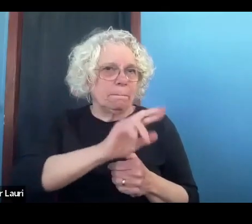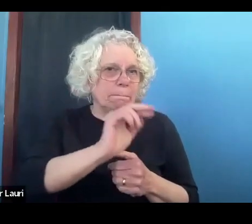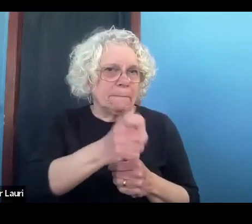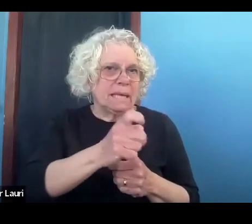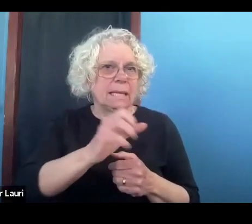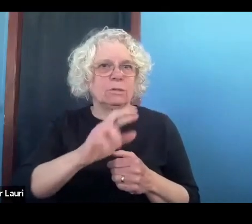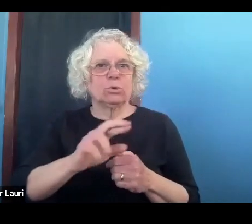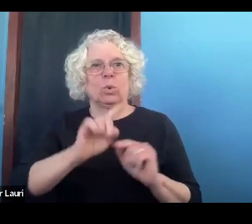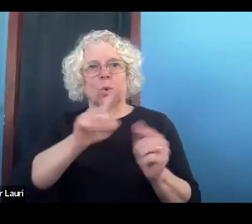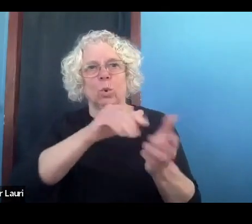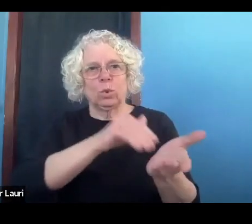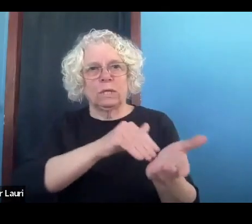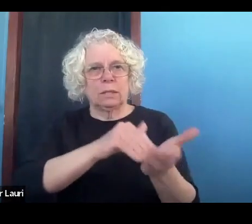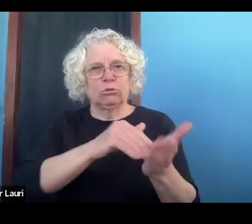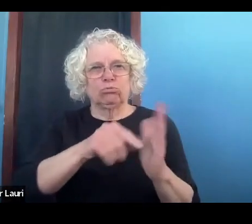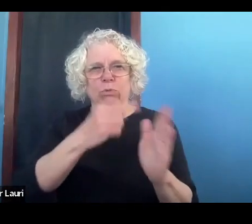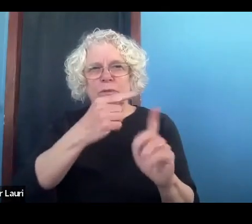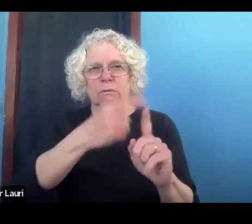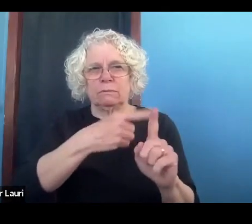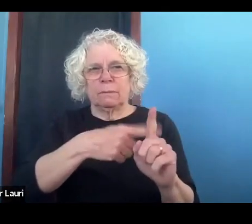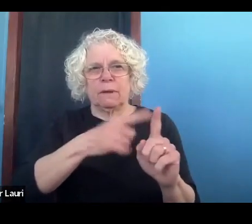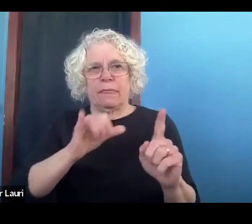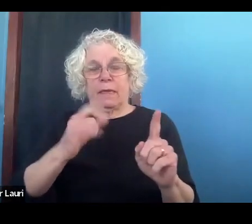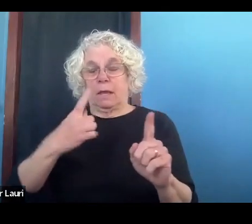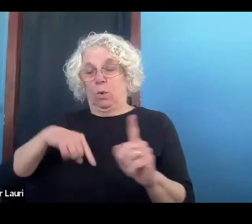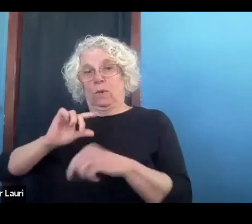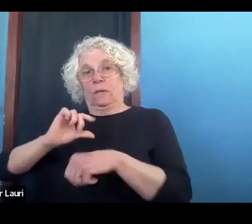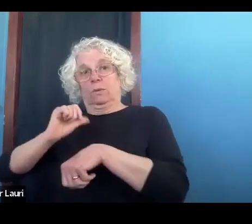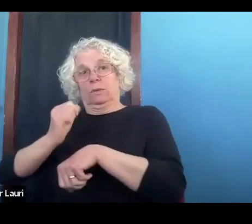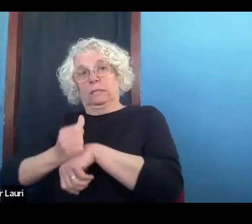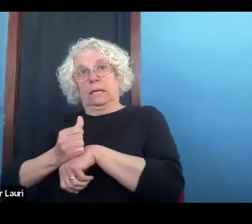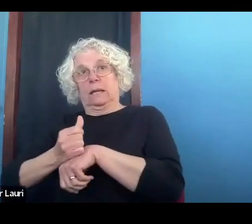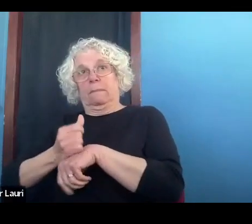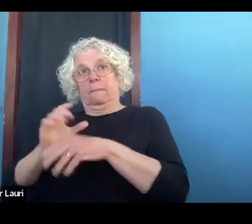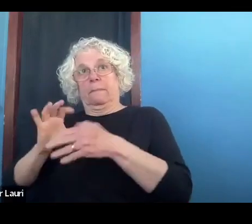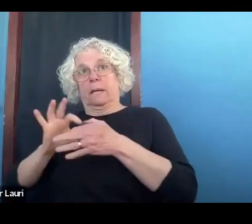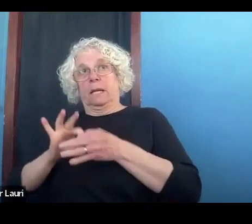go to the doctor, we can set them up with